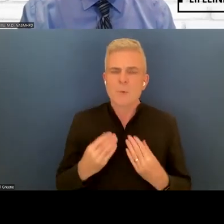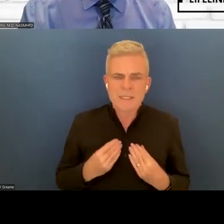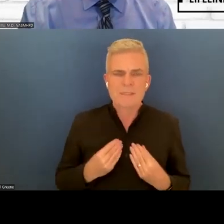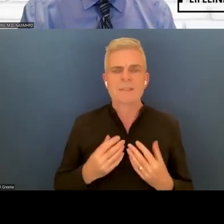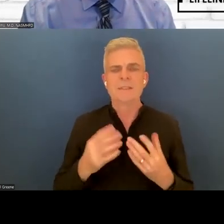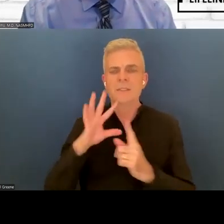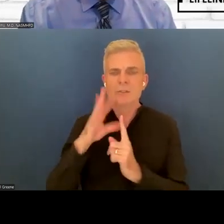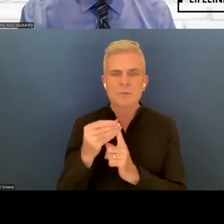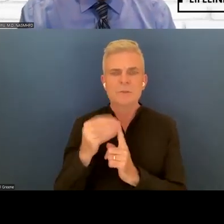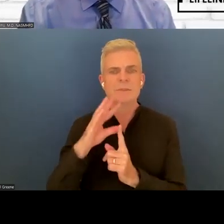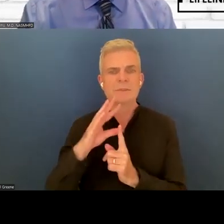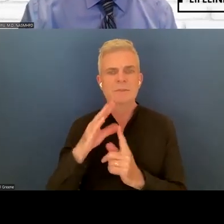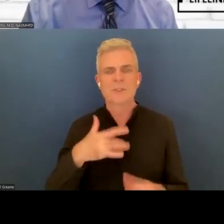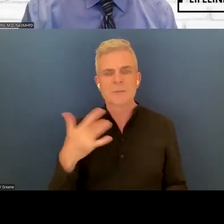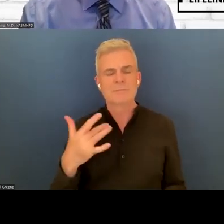slide, please.